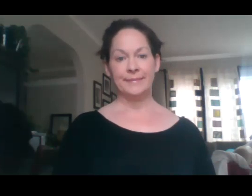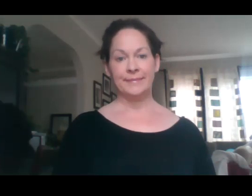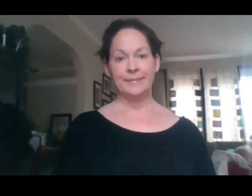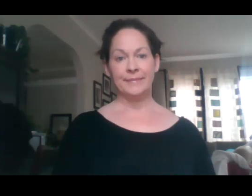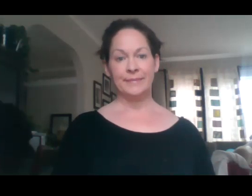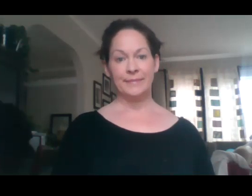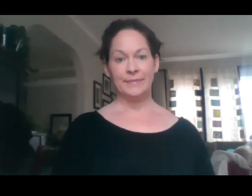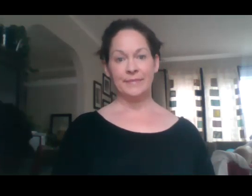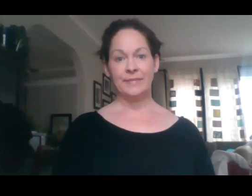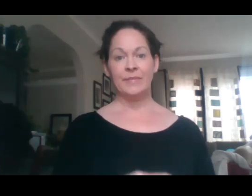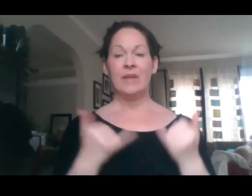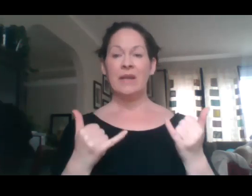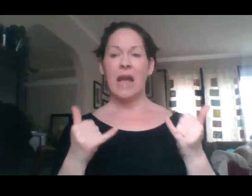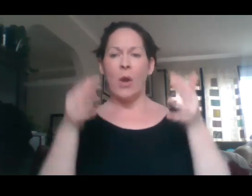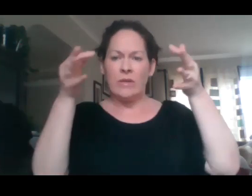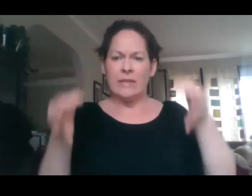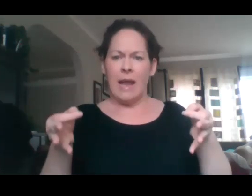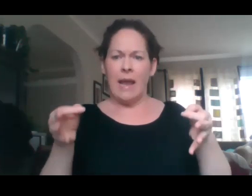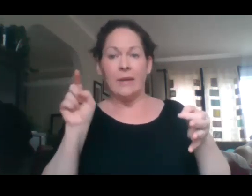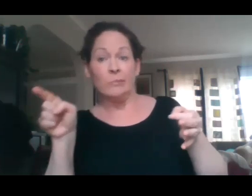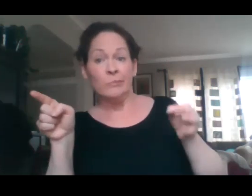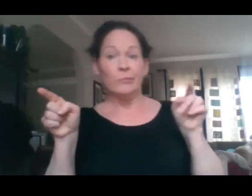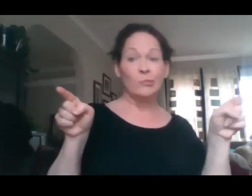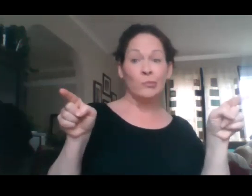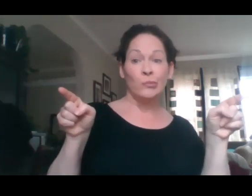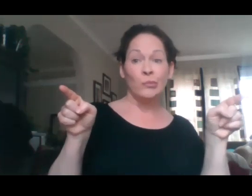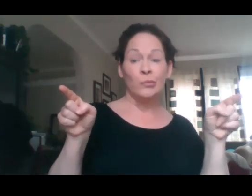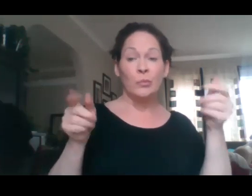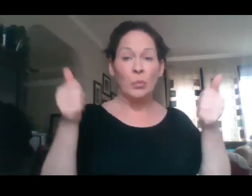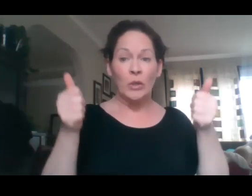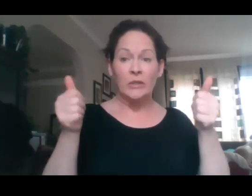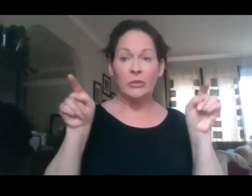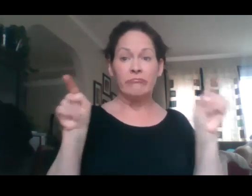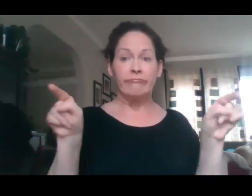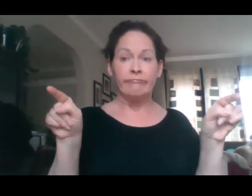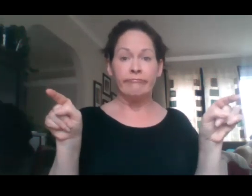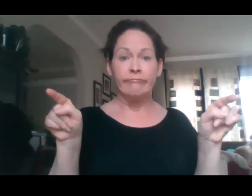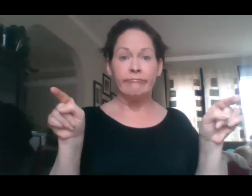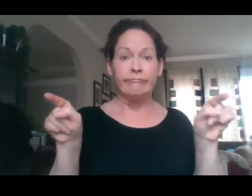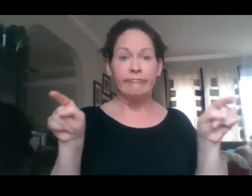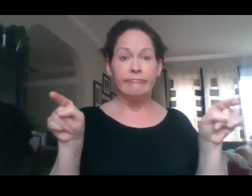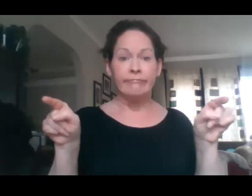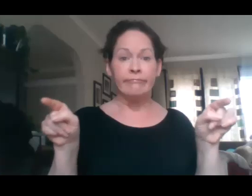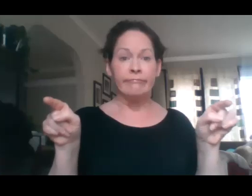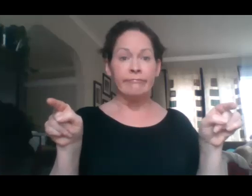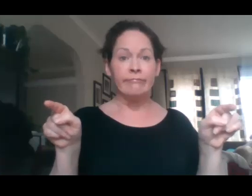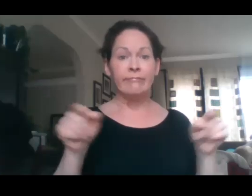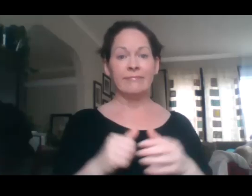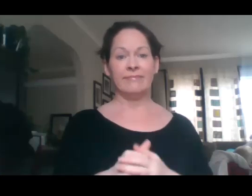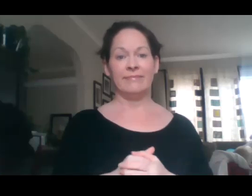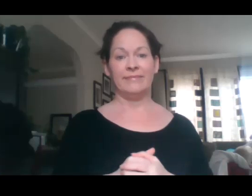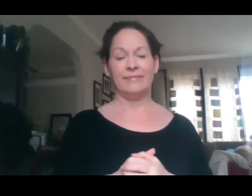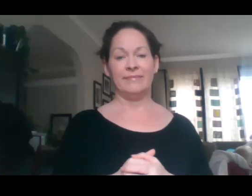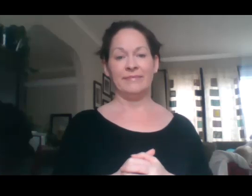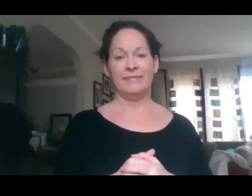And so we have to pick one side of these to invert. And so the book says, hey, give us everything less than or equal to -2. We're going to have to